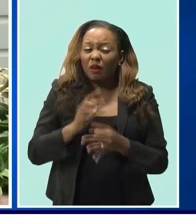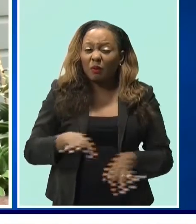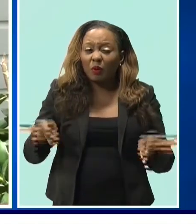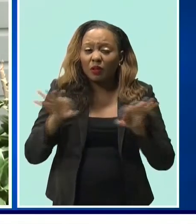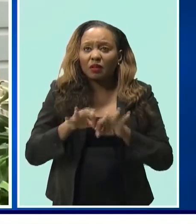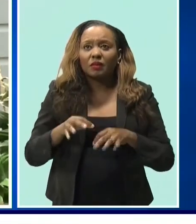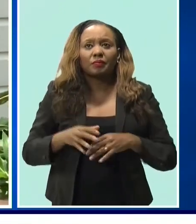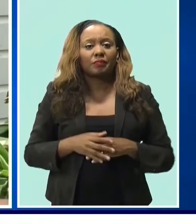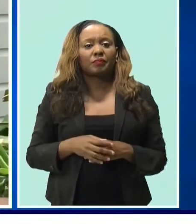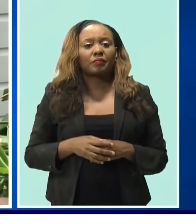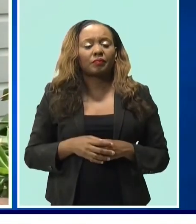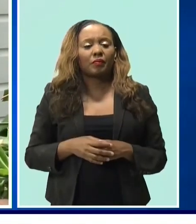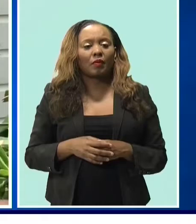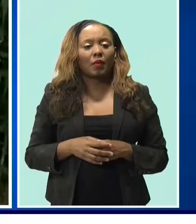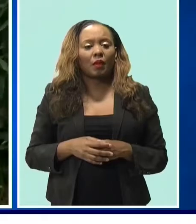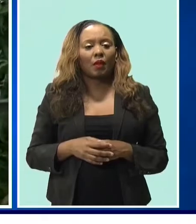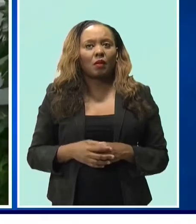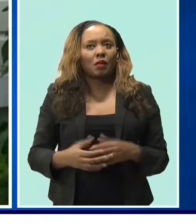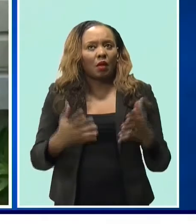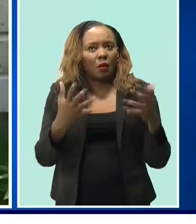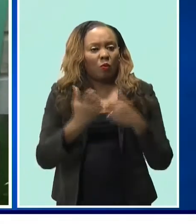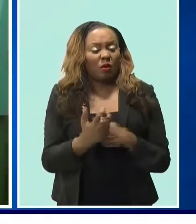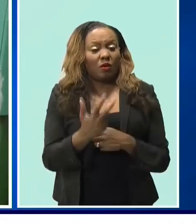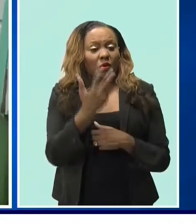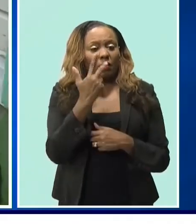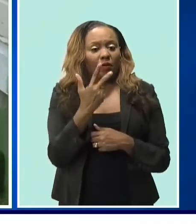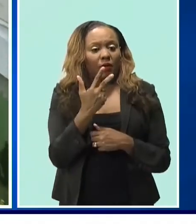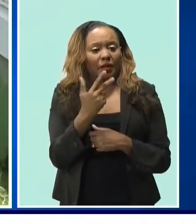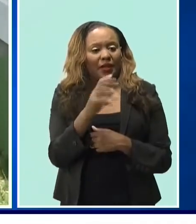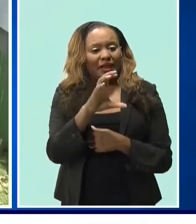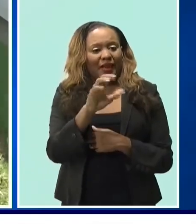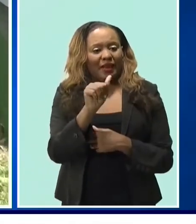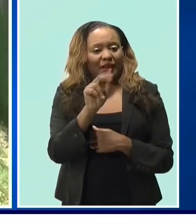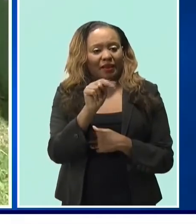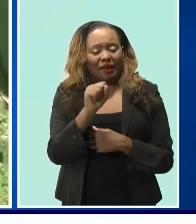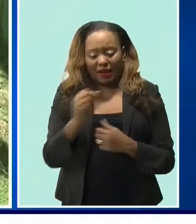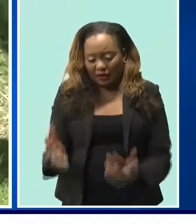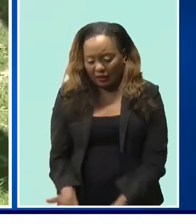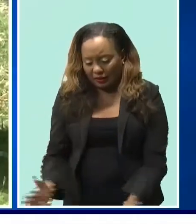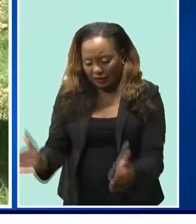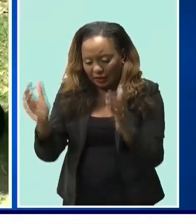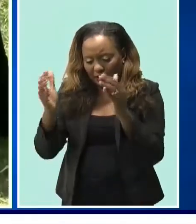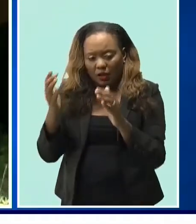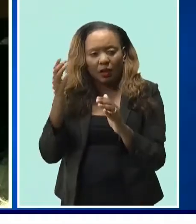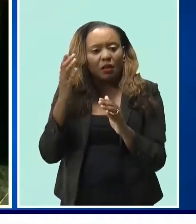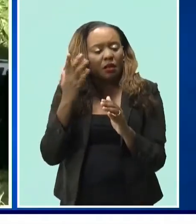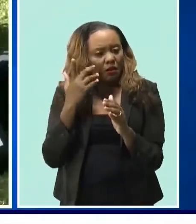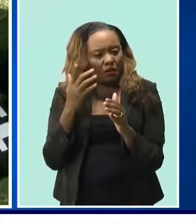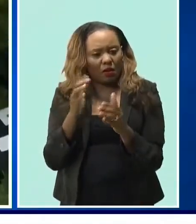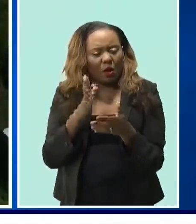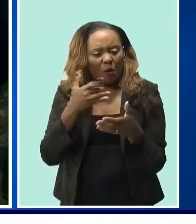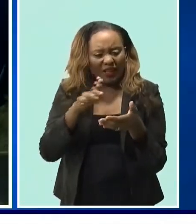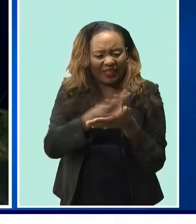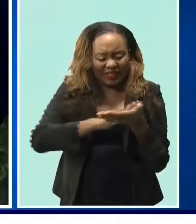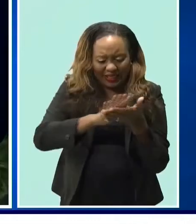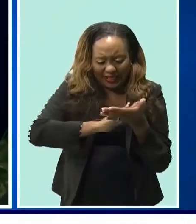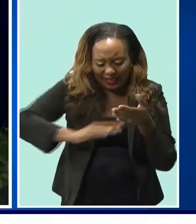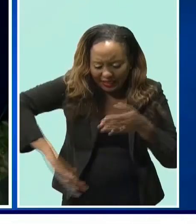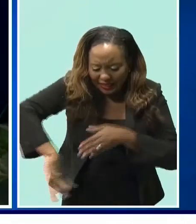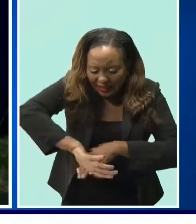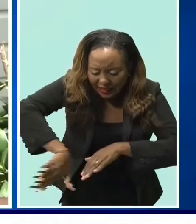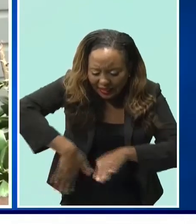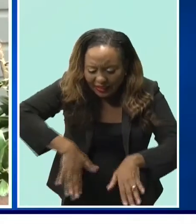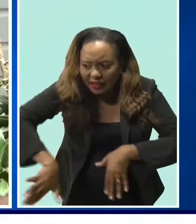to get these 2 extra cans to get water in to do some like washing up, clean them up to get water to wash up,